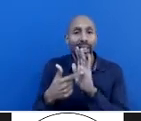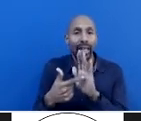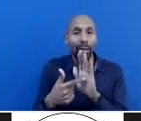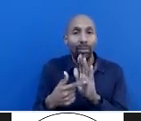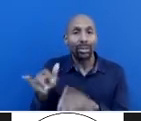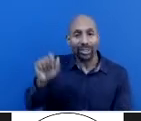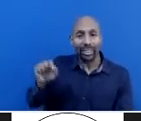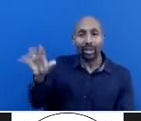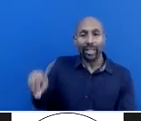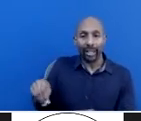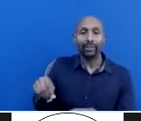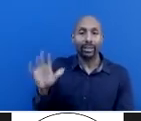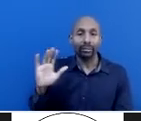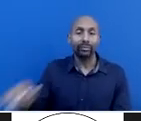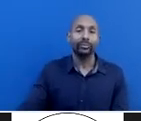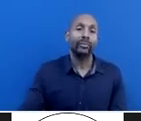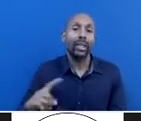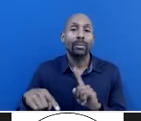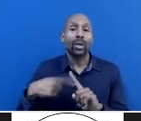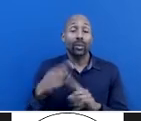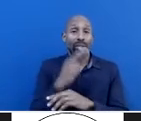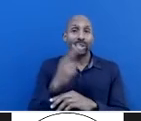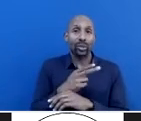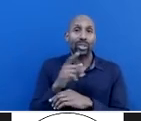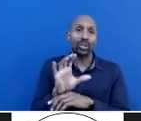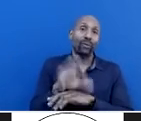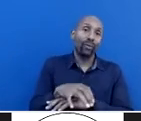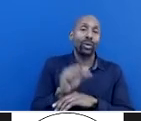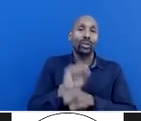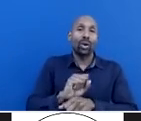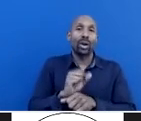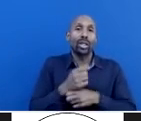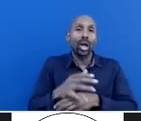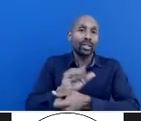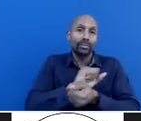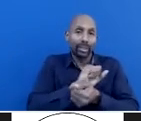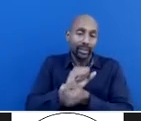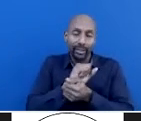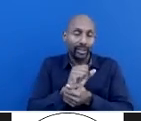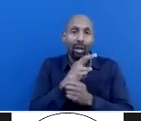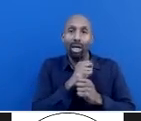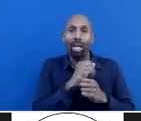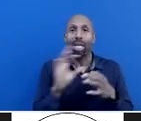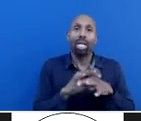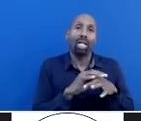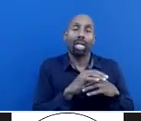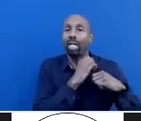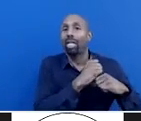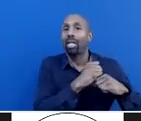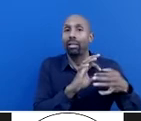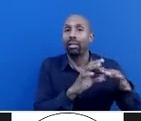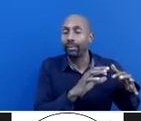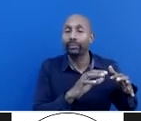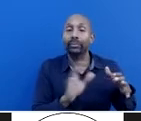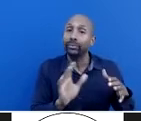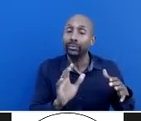bring people into bondage, which is, one of the principal functions of religion these days. Let's be honest about that. Then spit